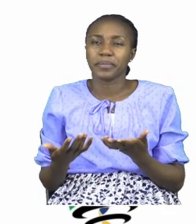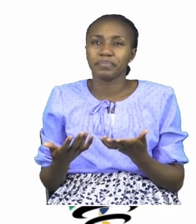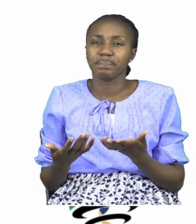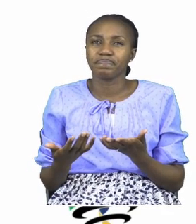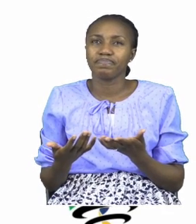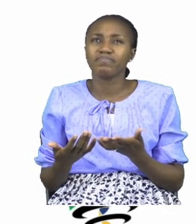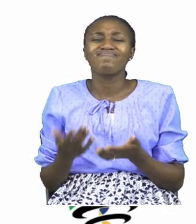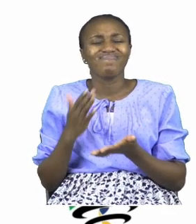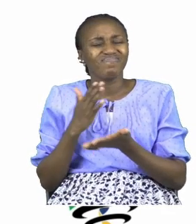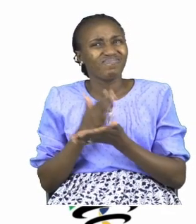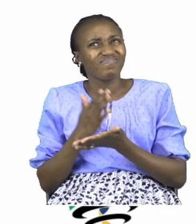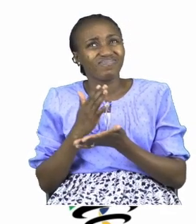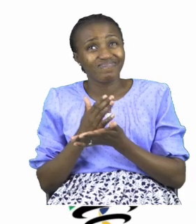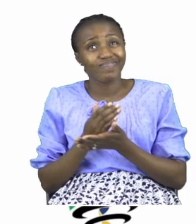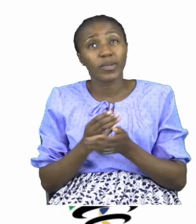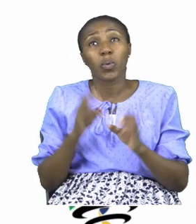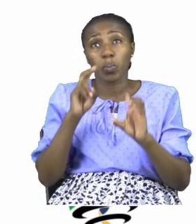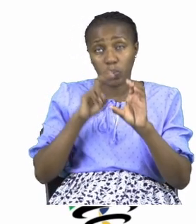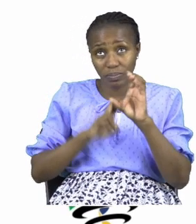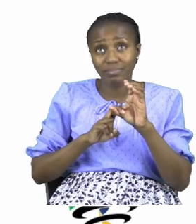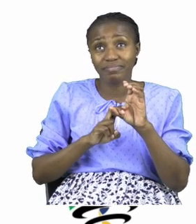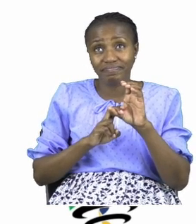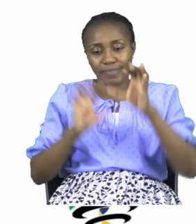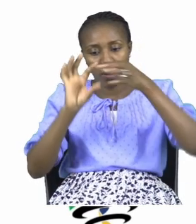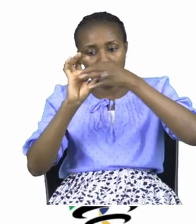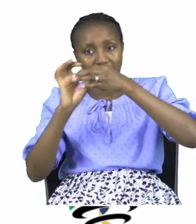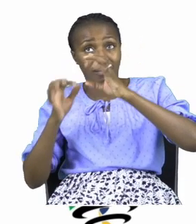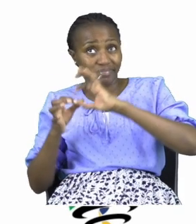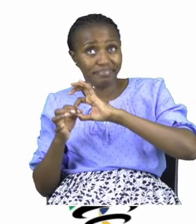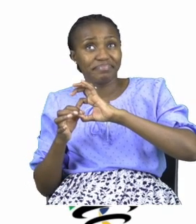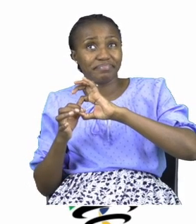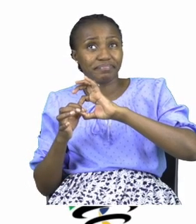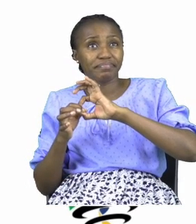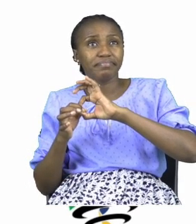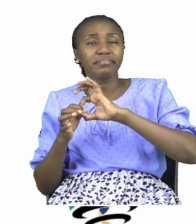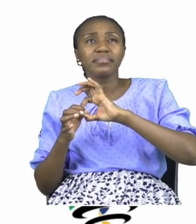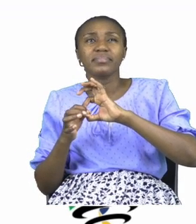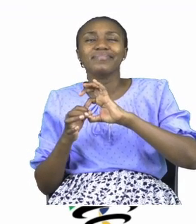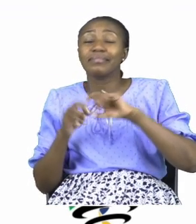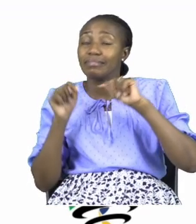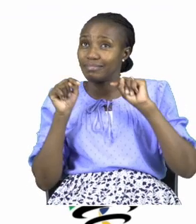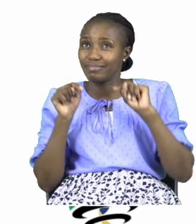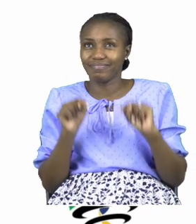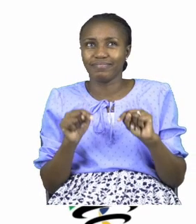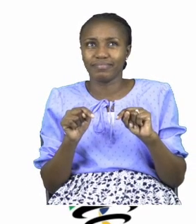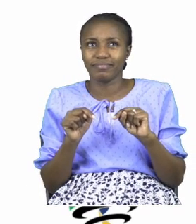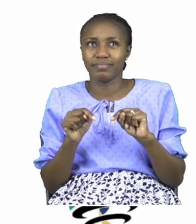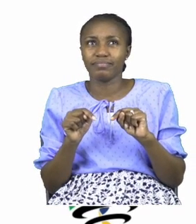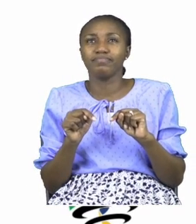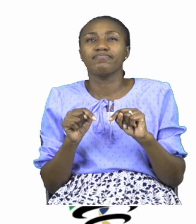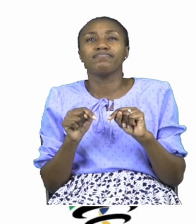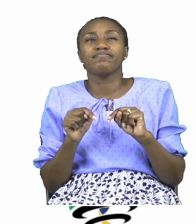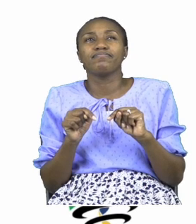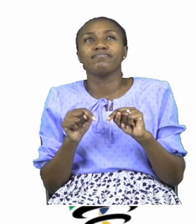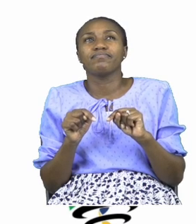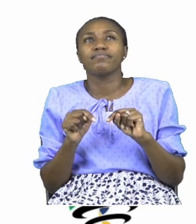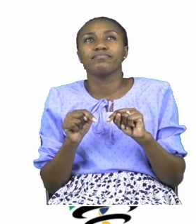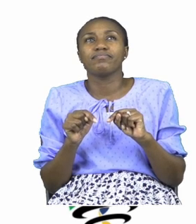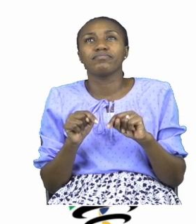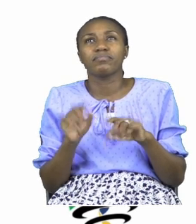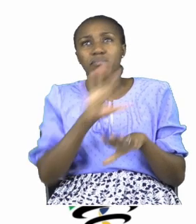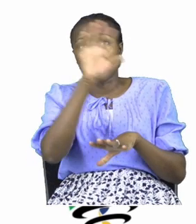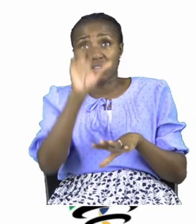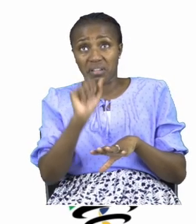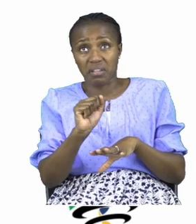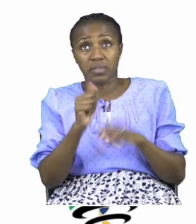Despite our qualification to the Olympics, we are currently in Canoe Polo, the African